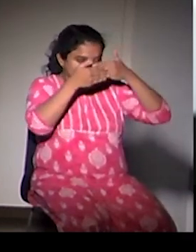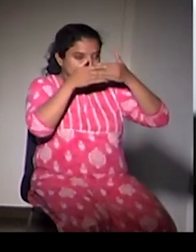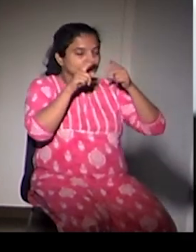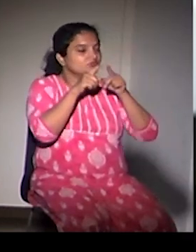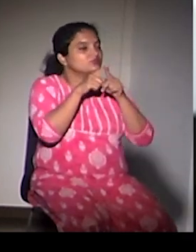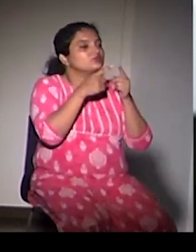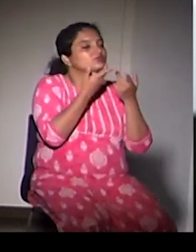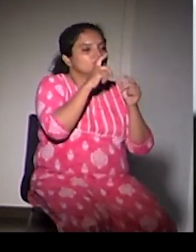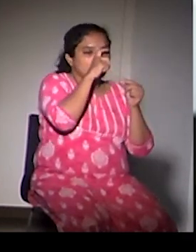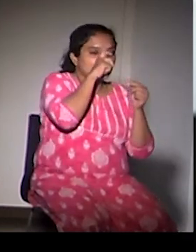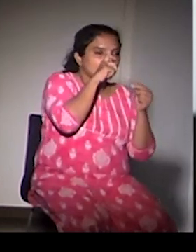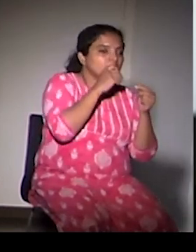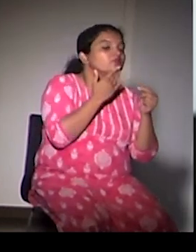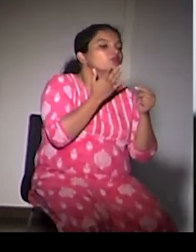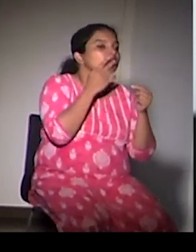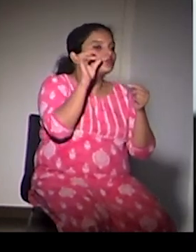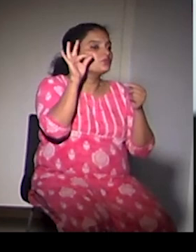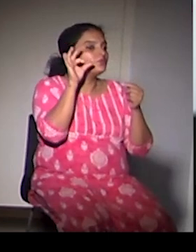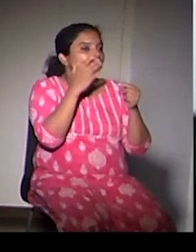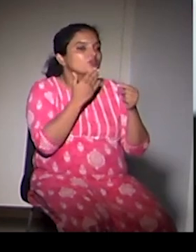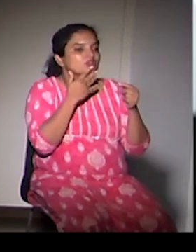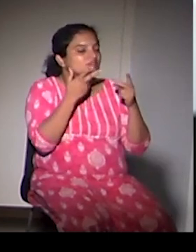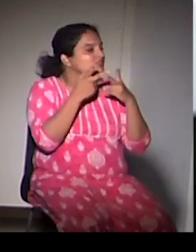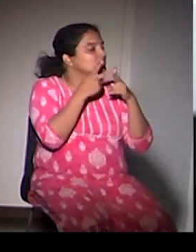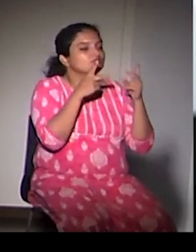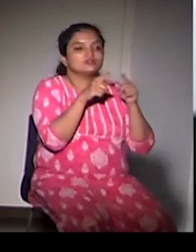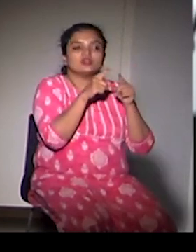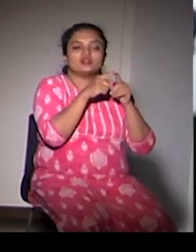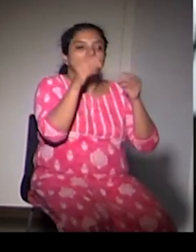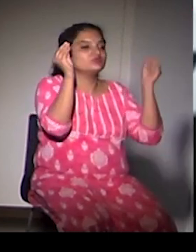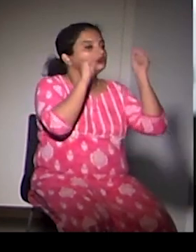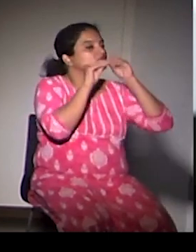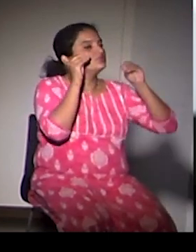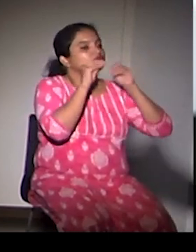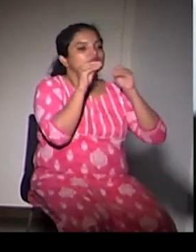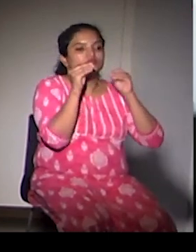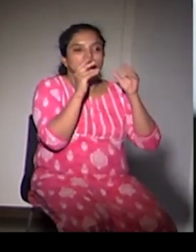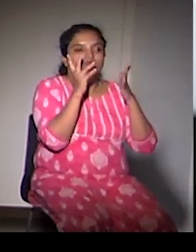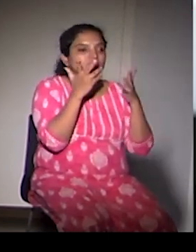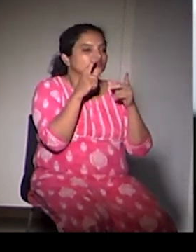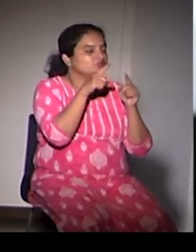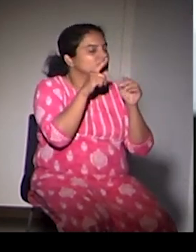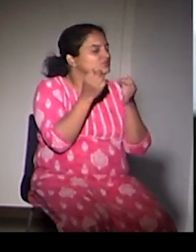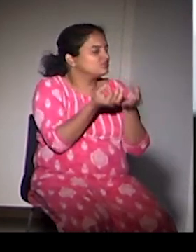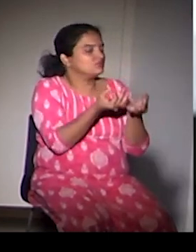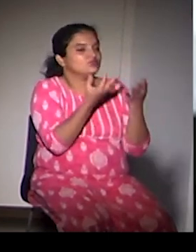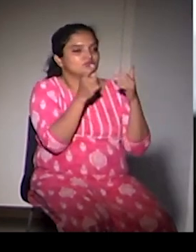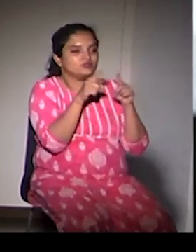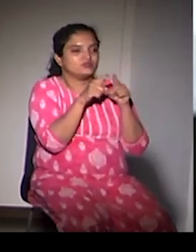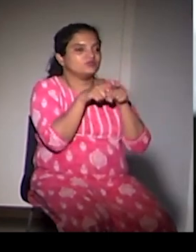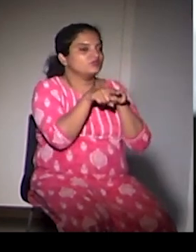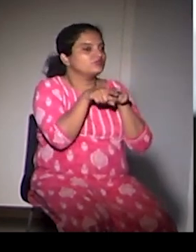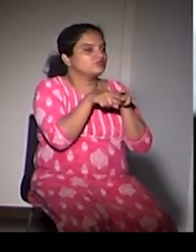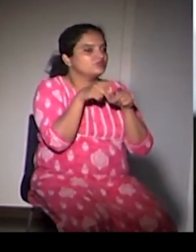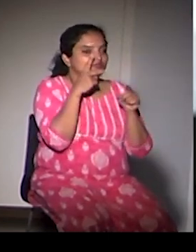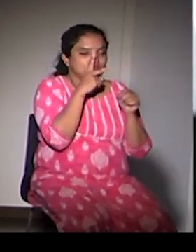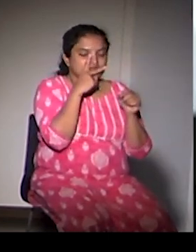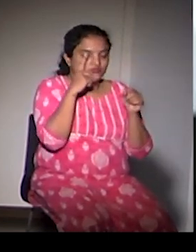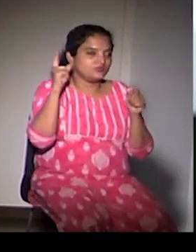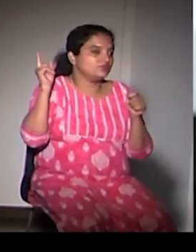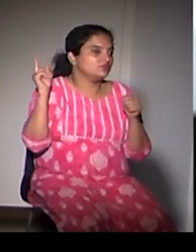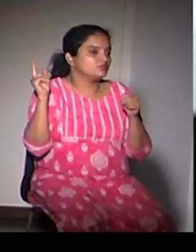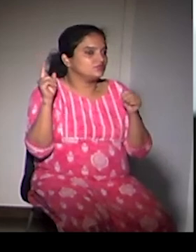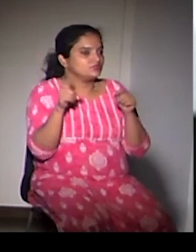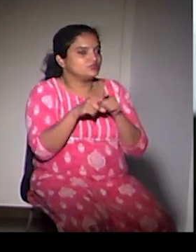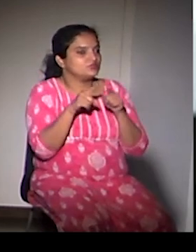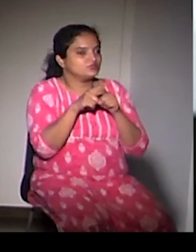and other coloured oxides. And this is one of the finest examples of this technique in